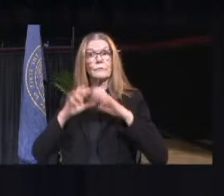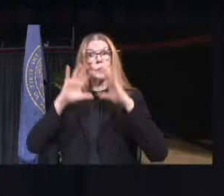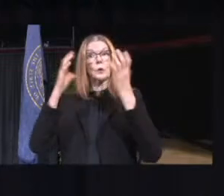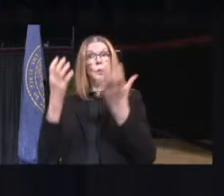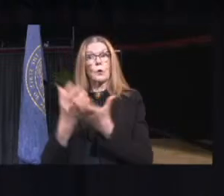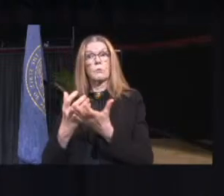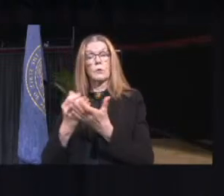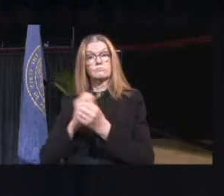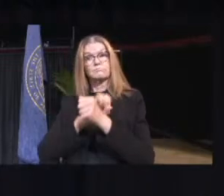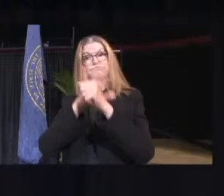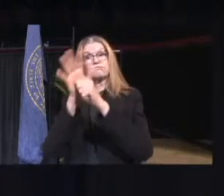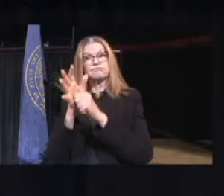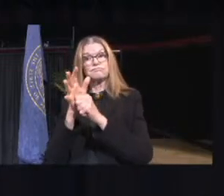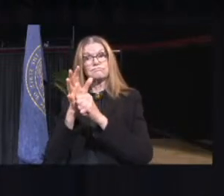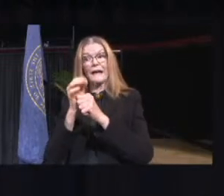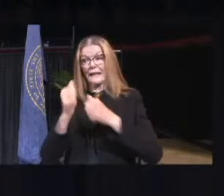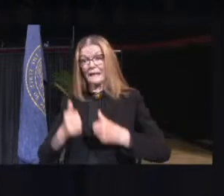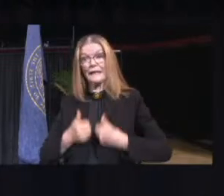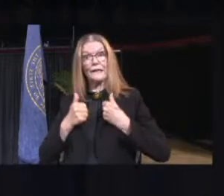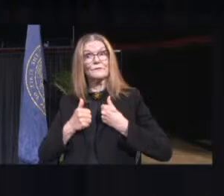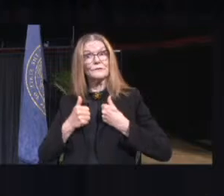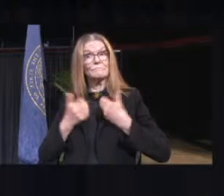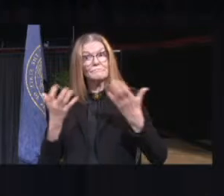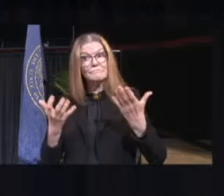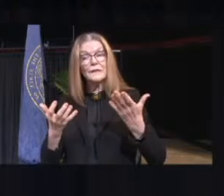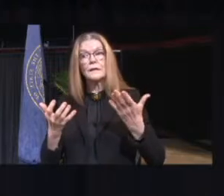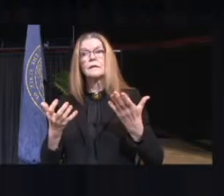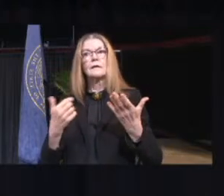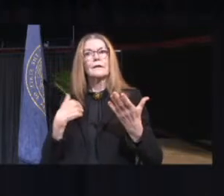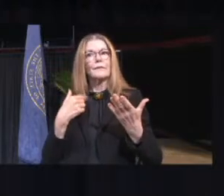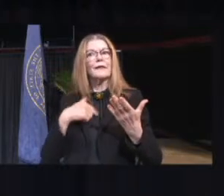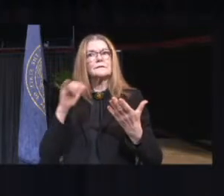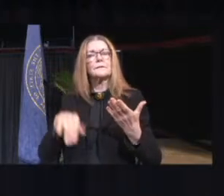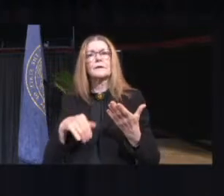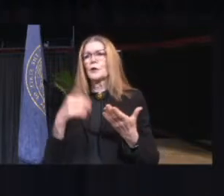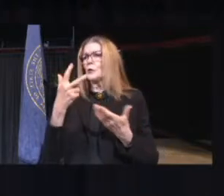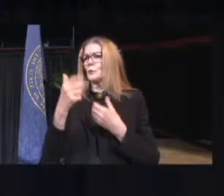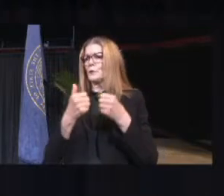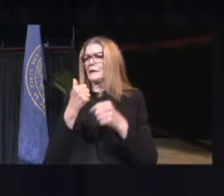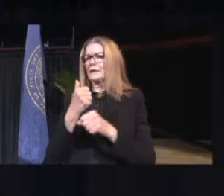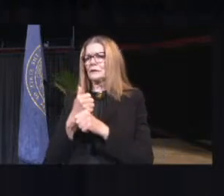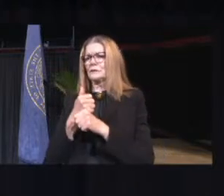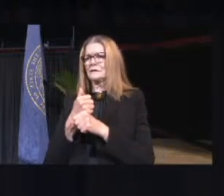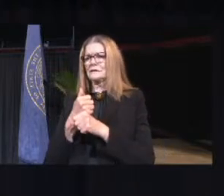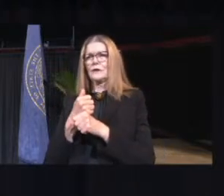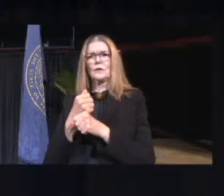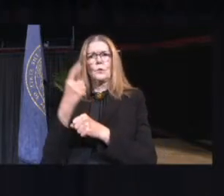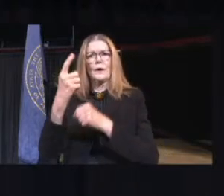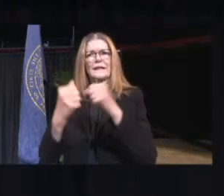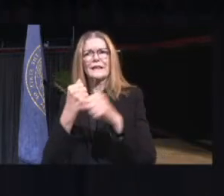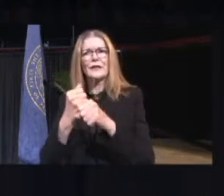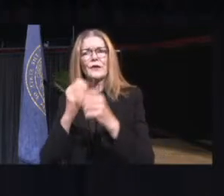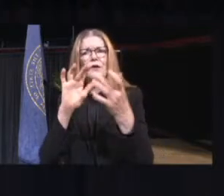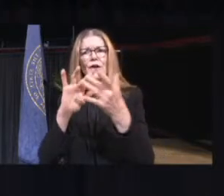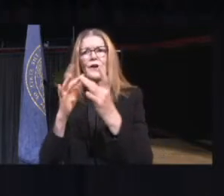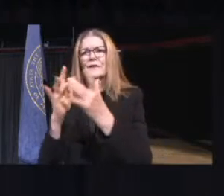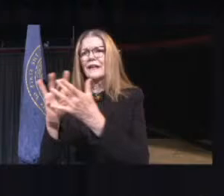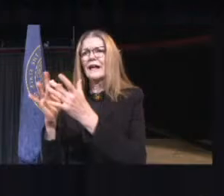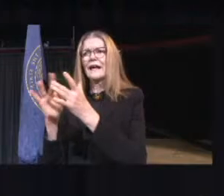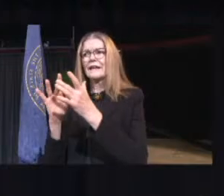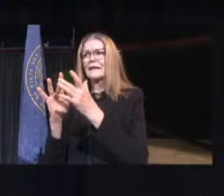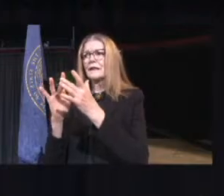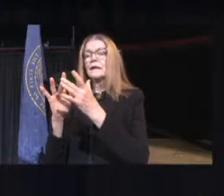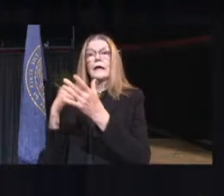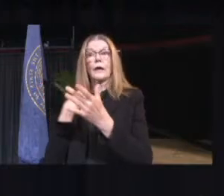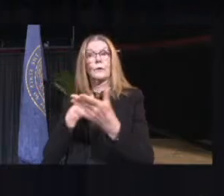impressive. Sticking through 3 years of school in a building and one online, and then making it to the graduation ceremony is